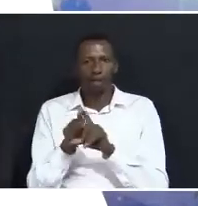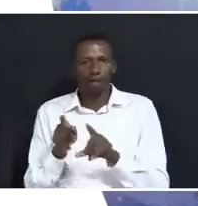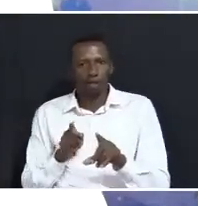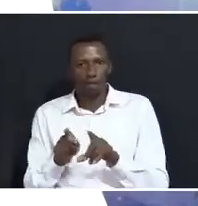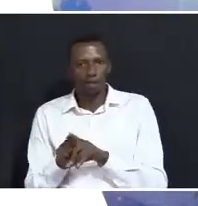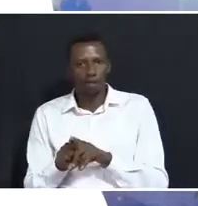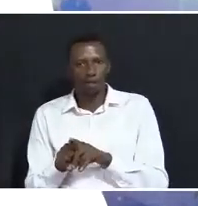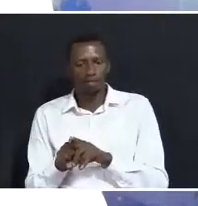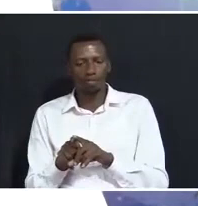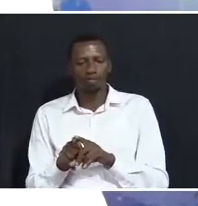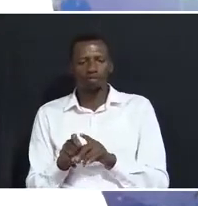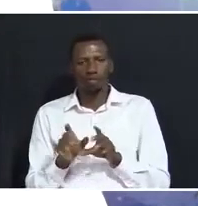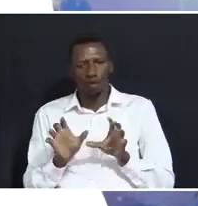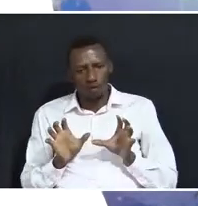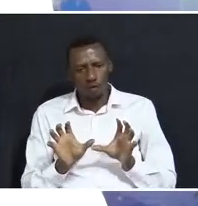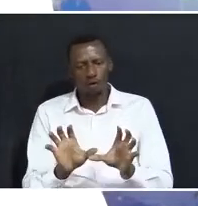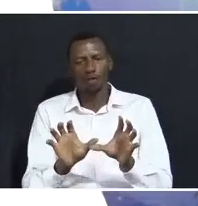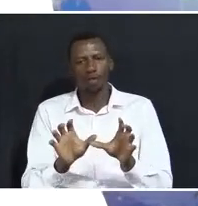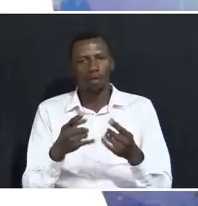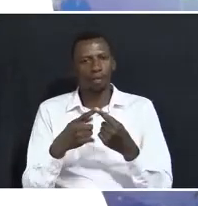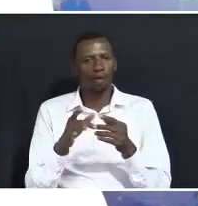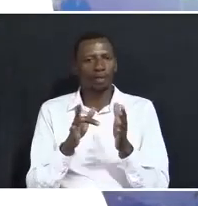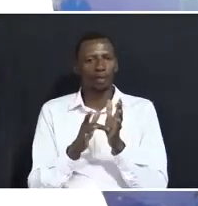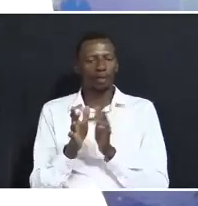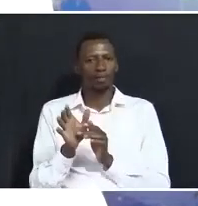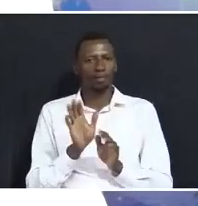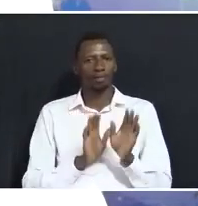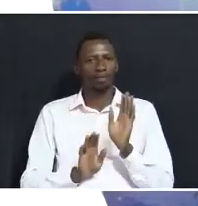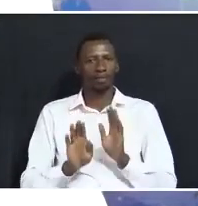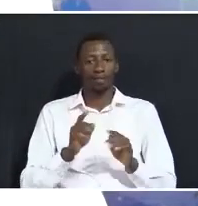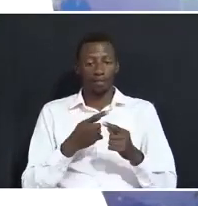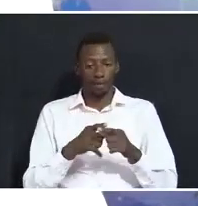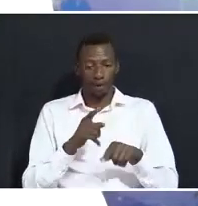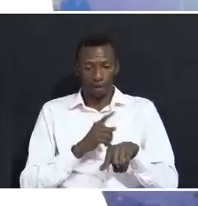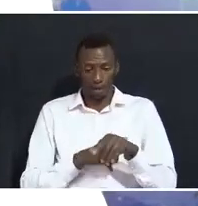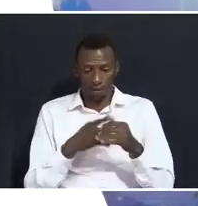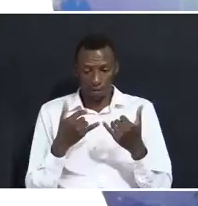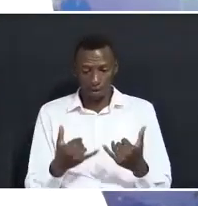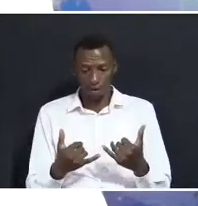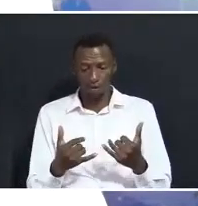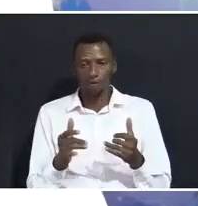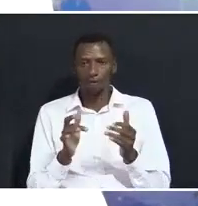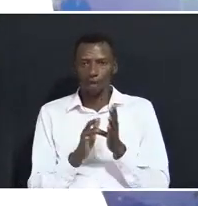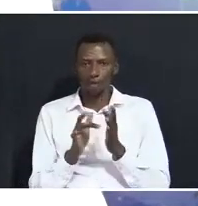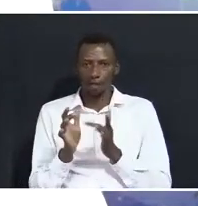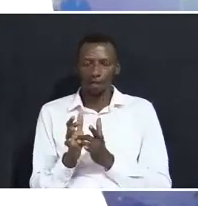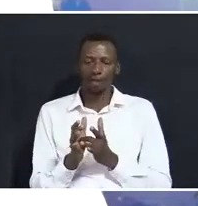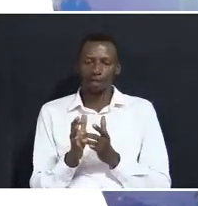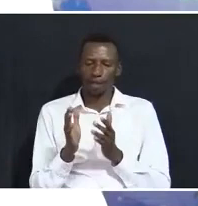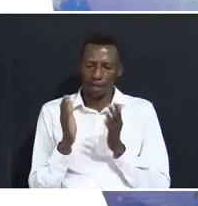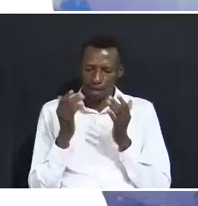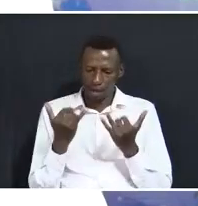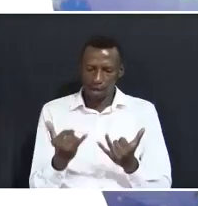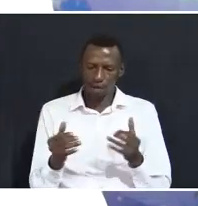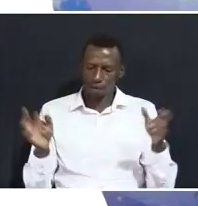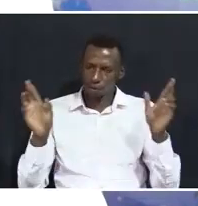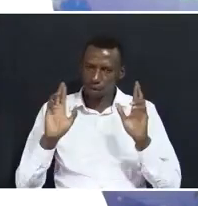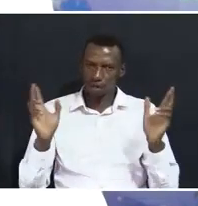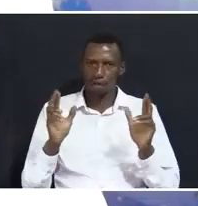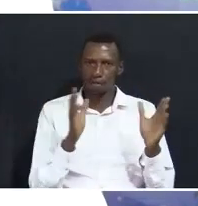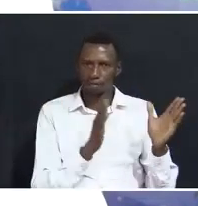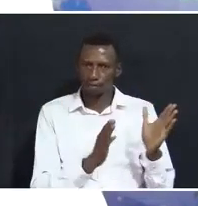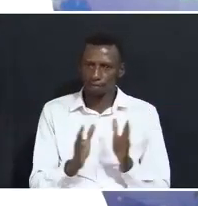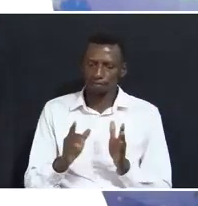him. And he was reluctant to come. But this time, he is now intentional,